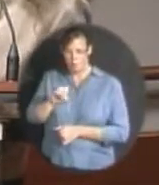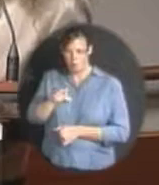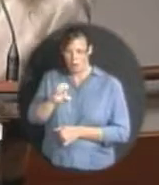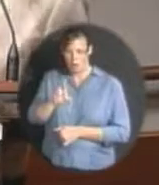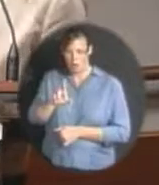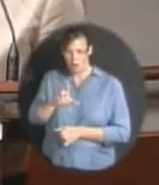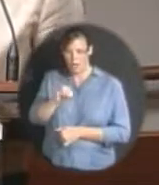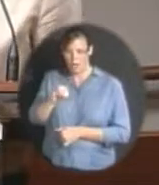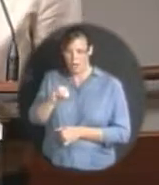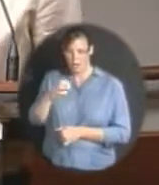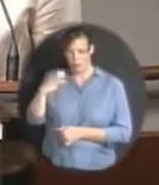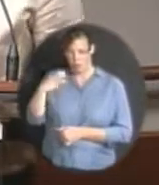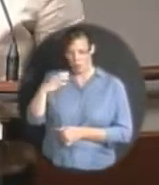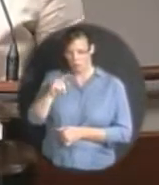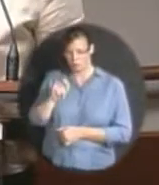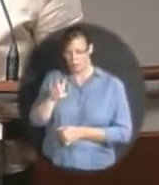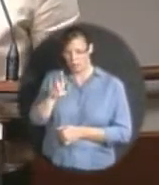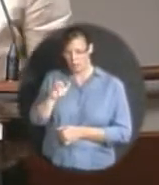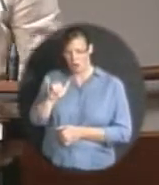Terry Hare?